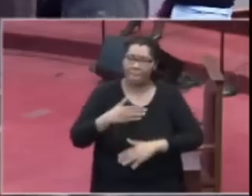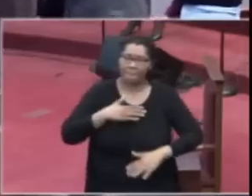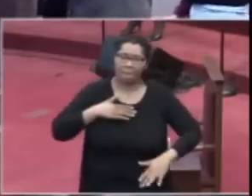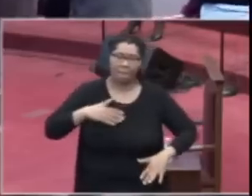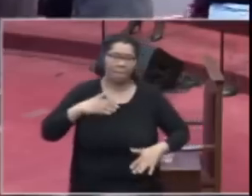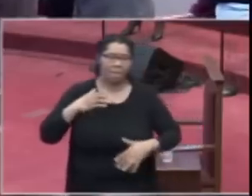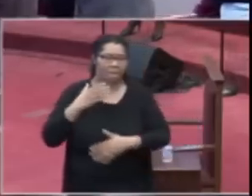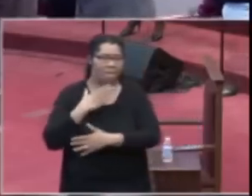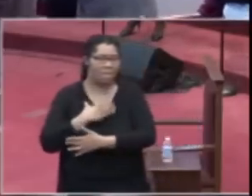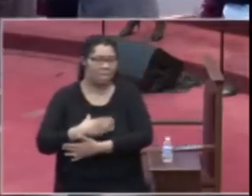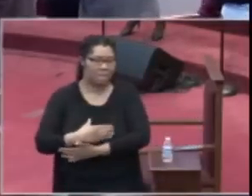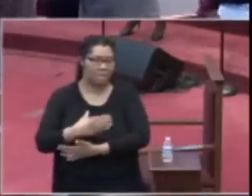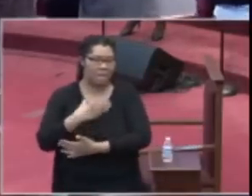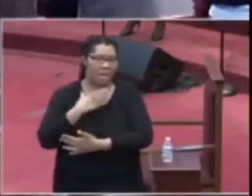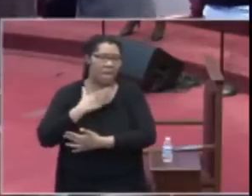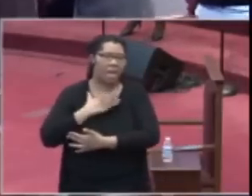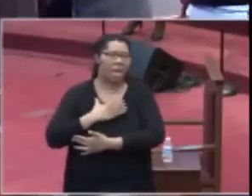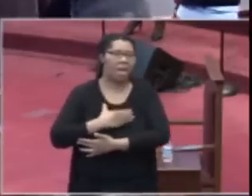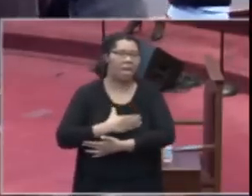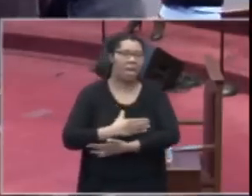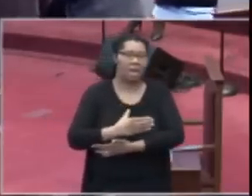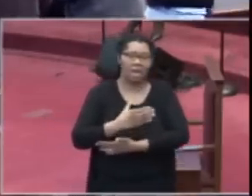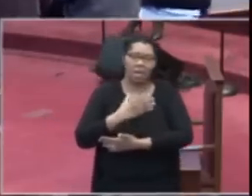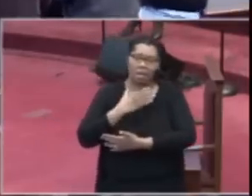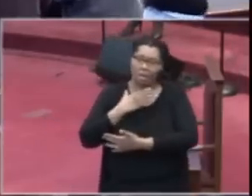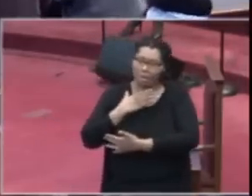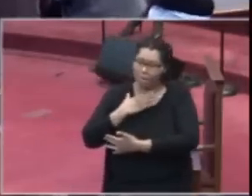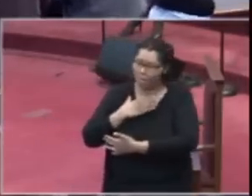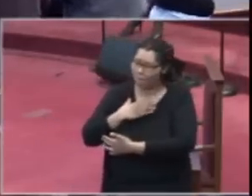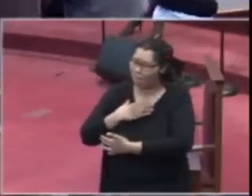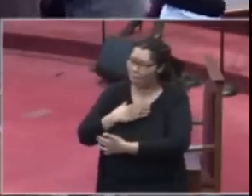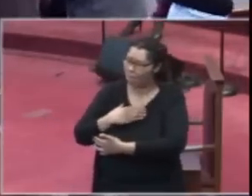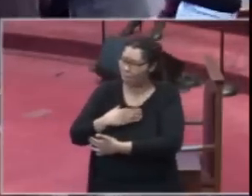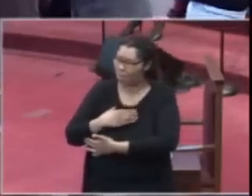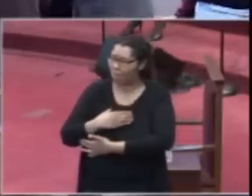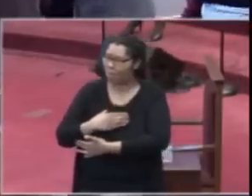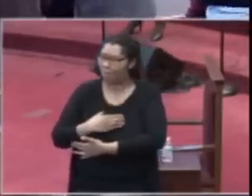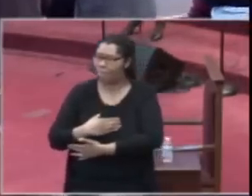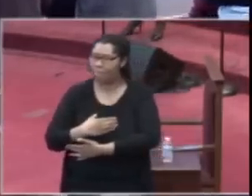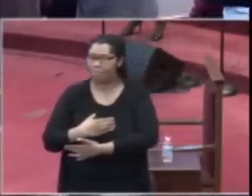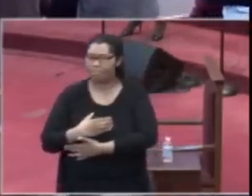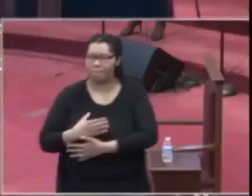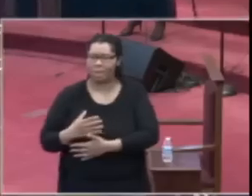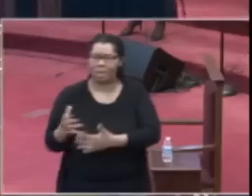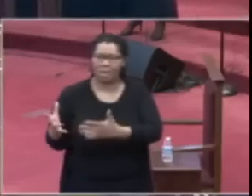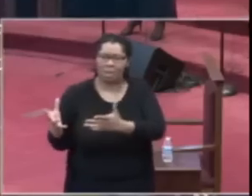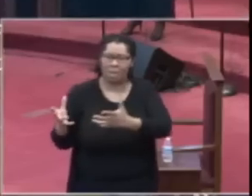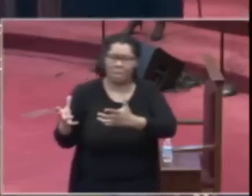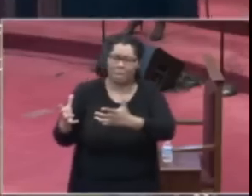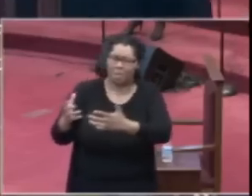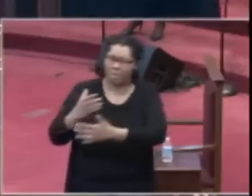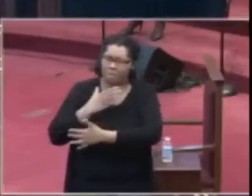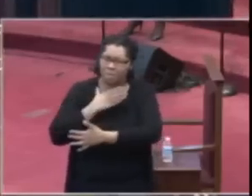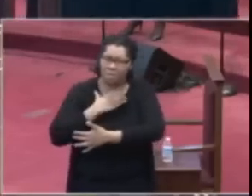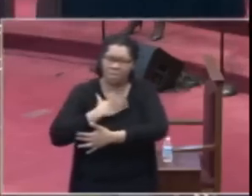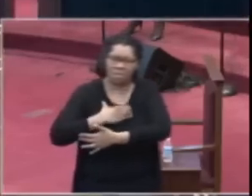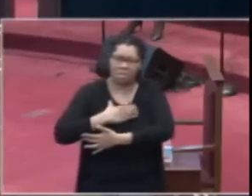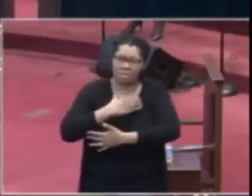Come on, you got it in you. You take one step and God will take the rest.